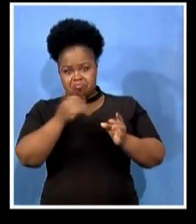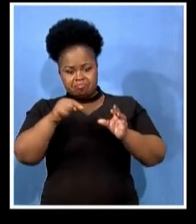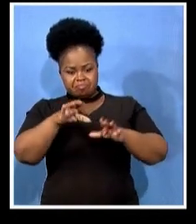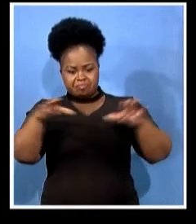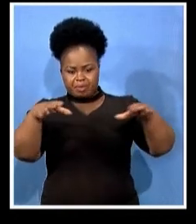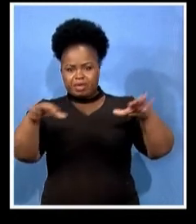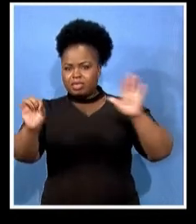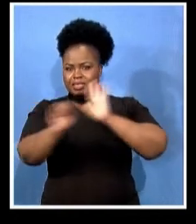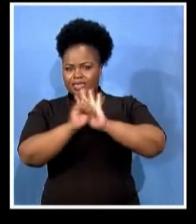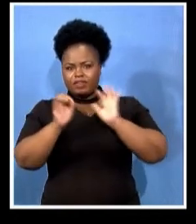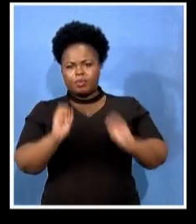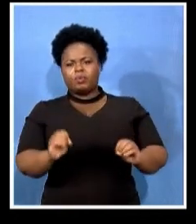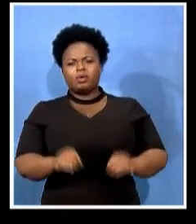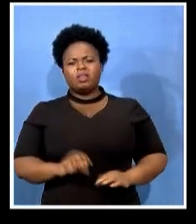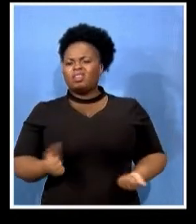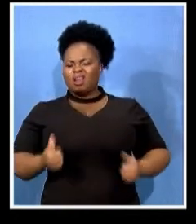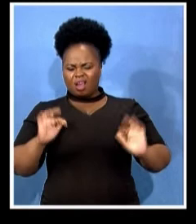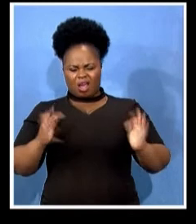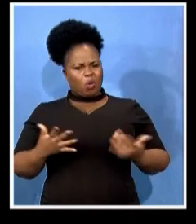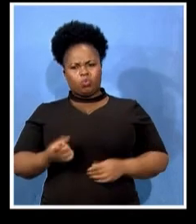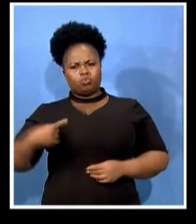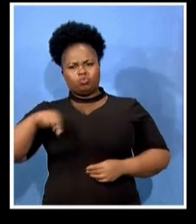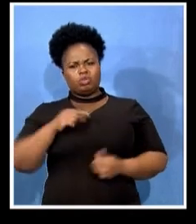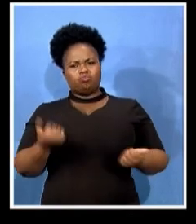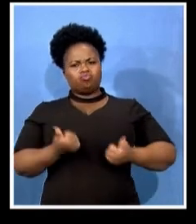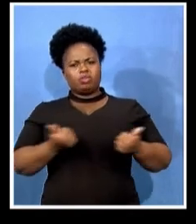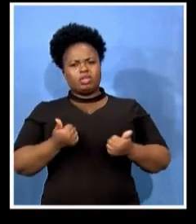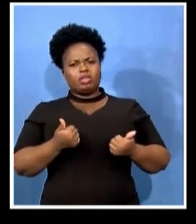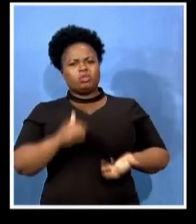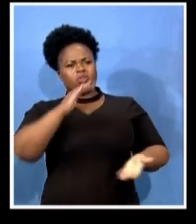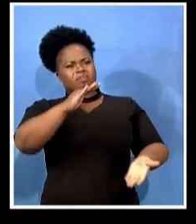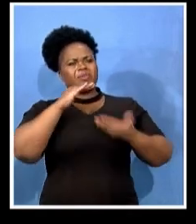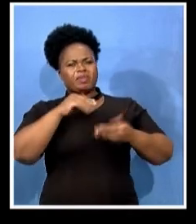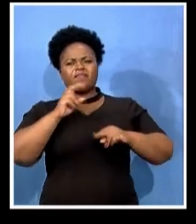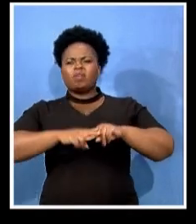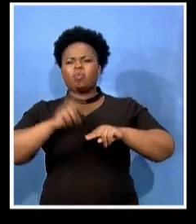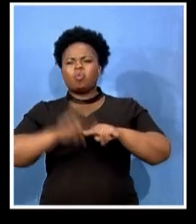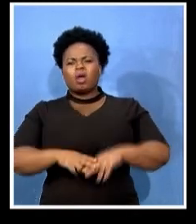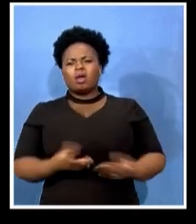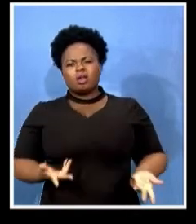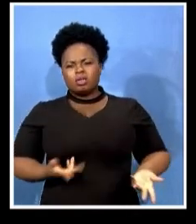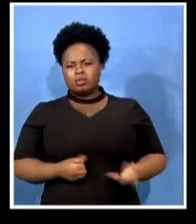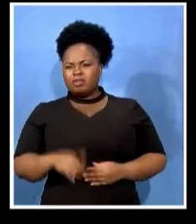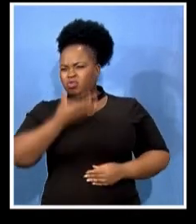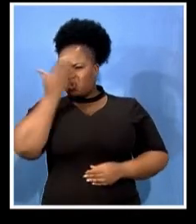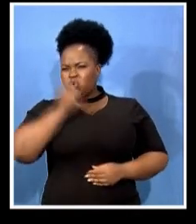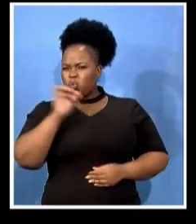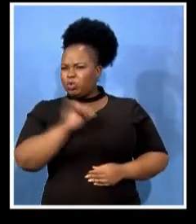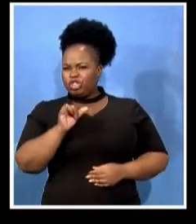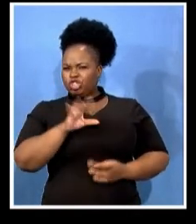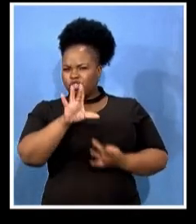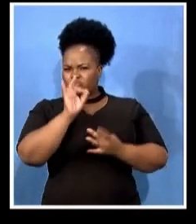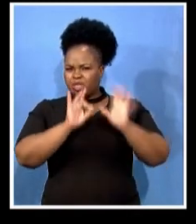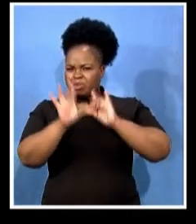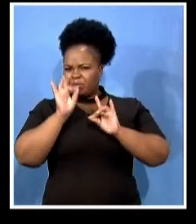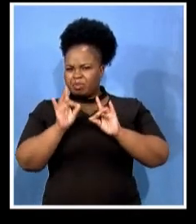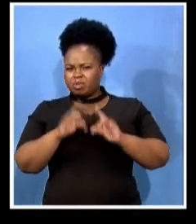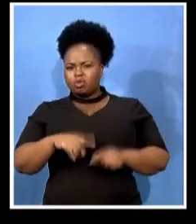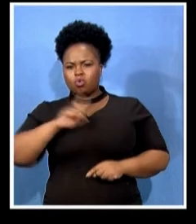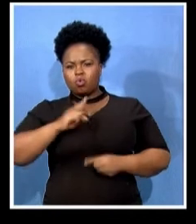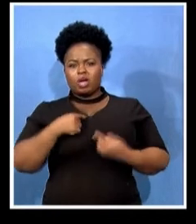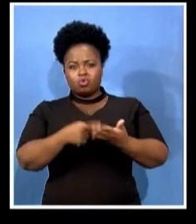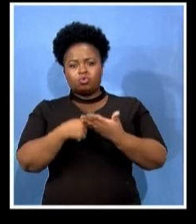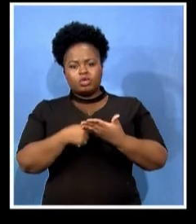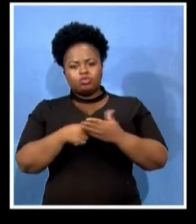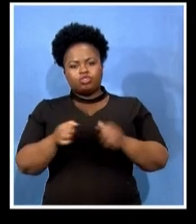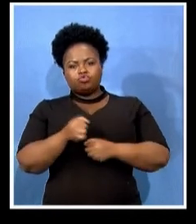already allocated a vaccine in February? How then, on what basis are we creating a rollout strategy if it is not clear which vaccine